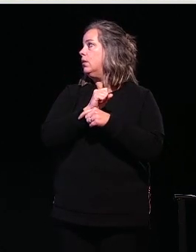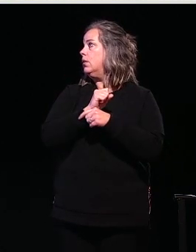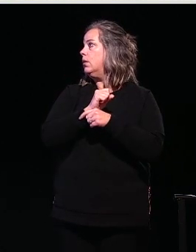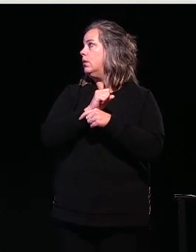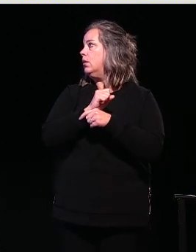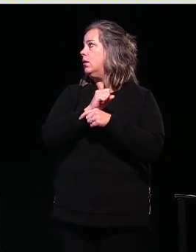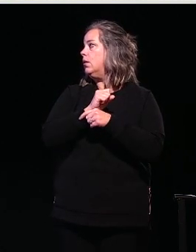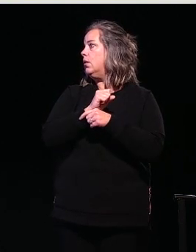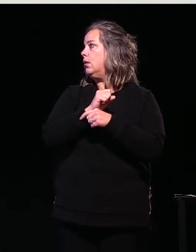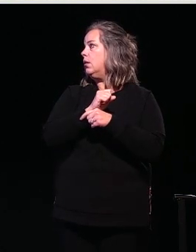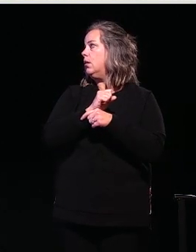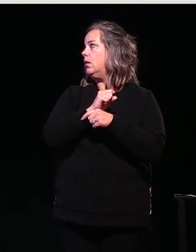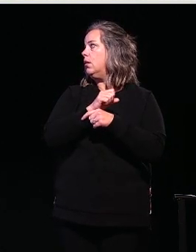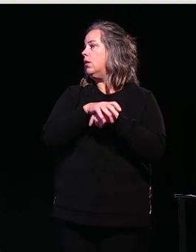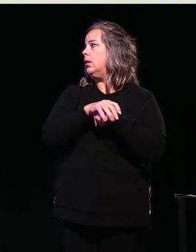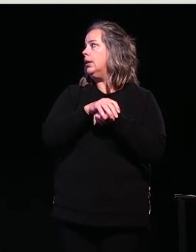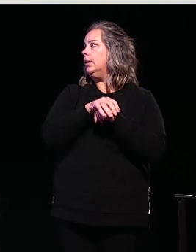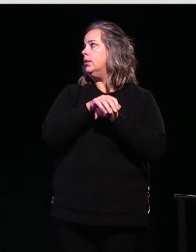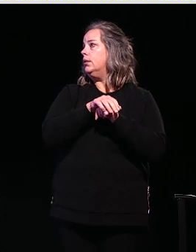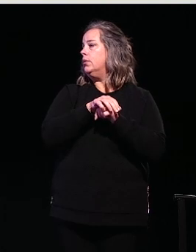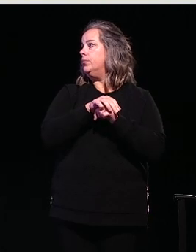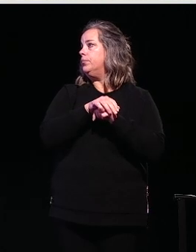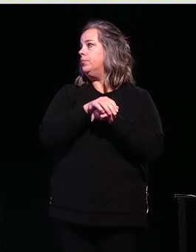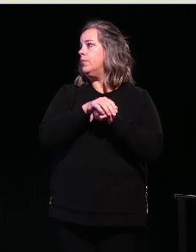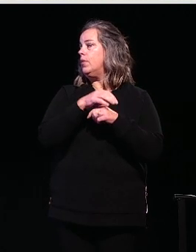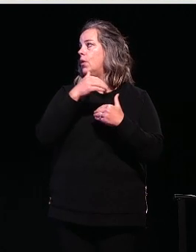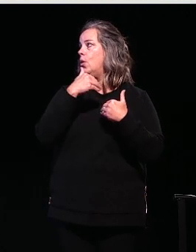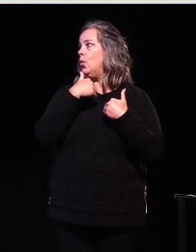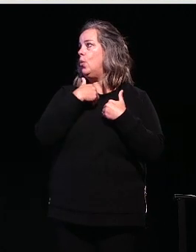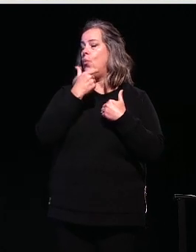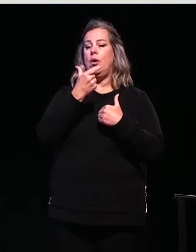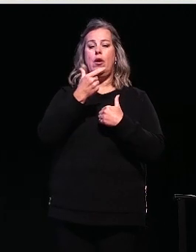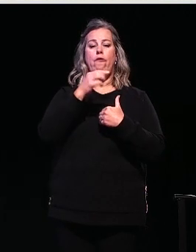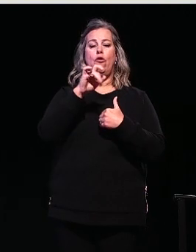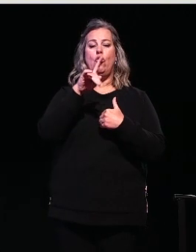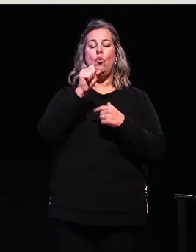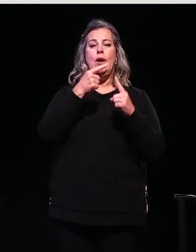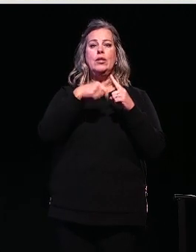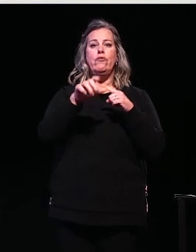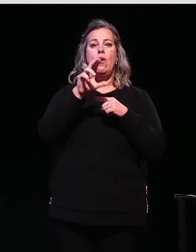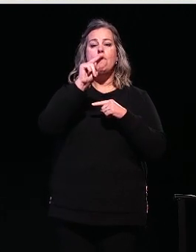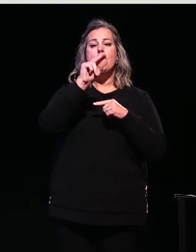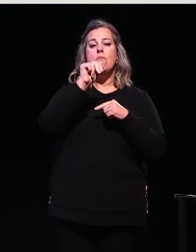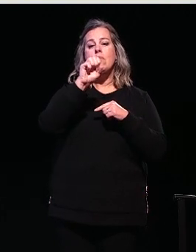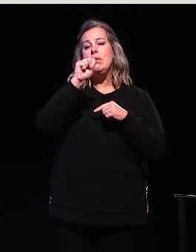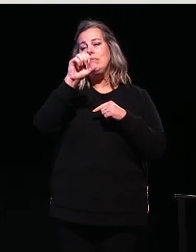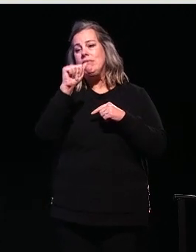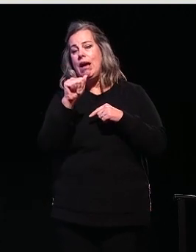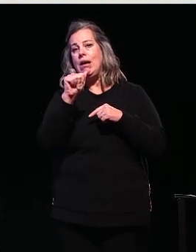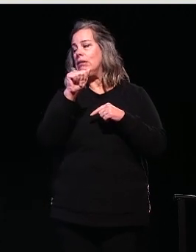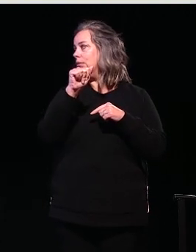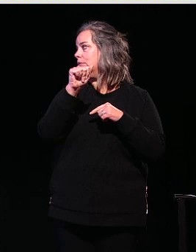minority-owned and led company with my co-founder, Carlos. Received grants and contracts from NASA, Techstars. We're regional winner in Clean Tech Open and a